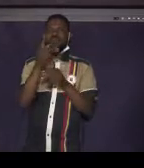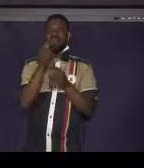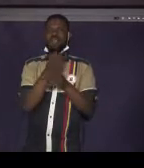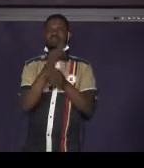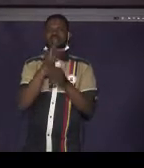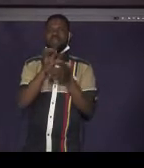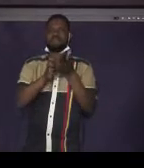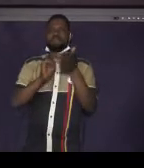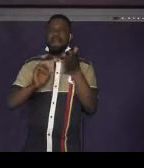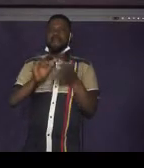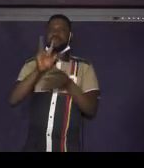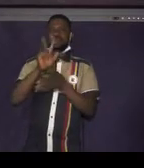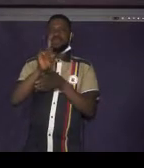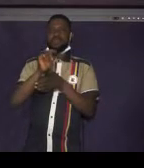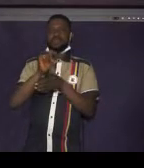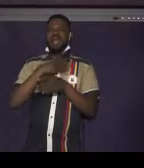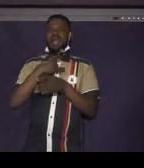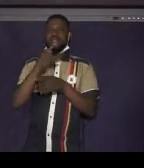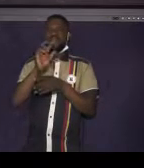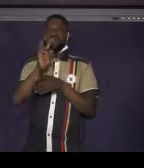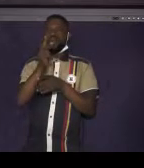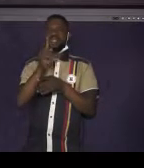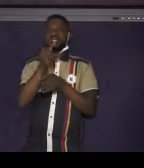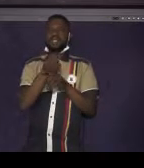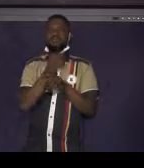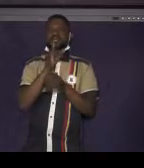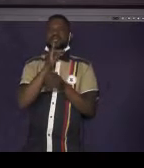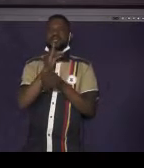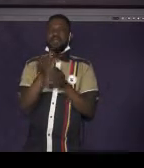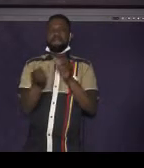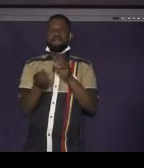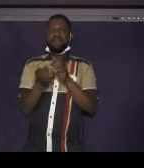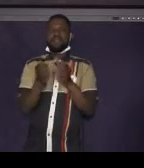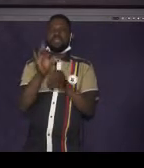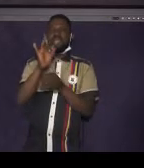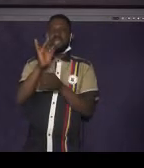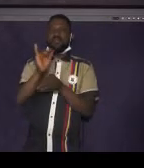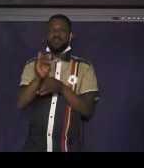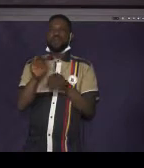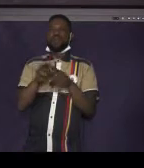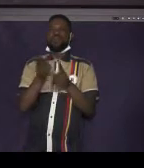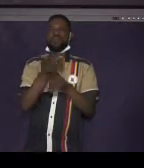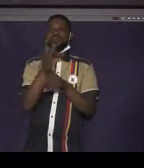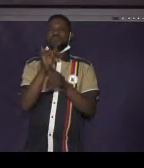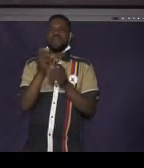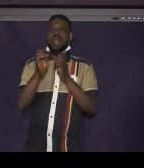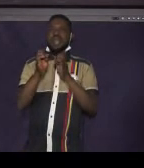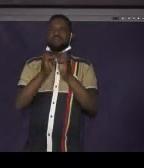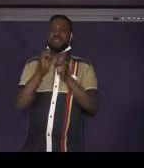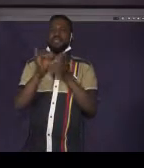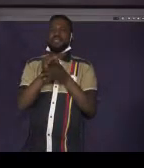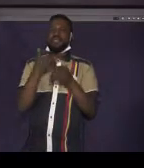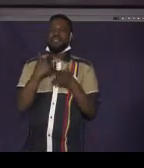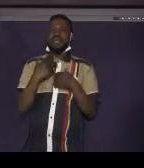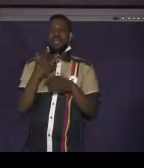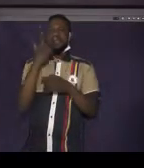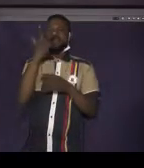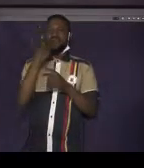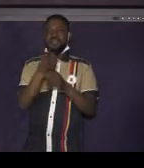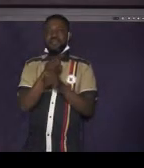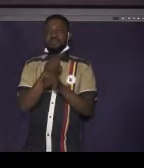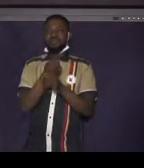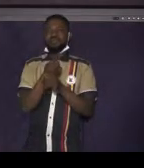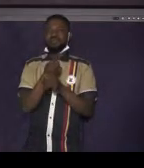term is minus 3t, and the third term is plus 8y. So this is an expression that has 3 terms.